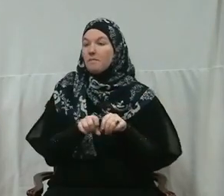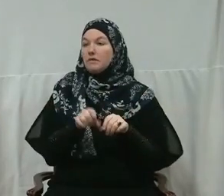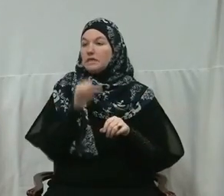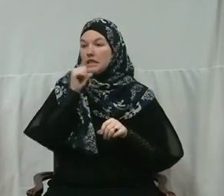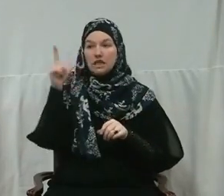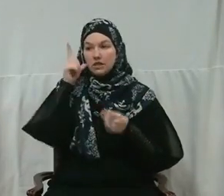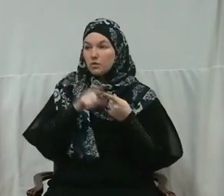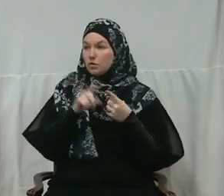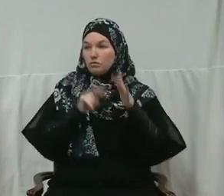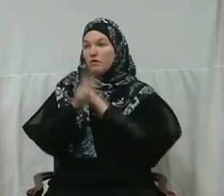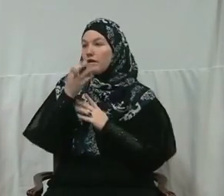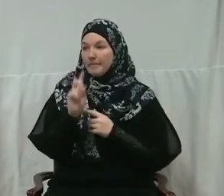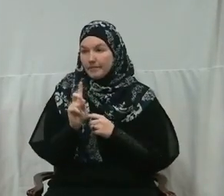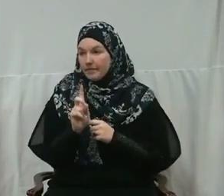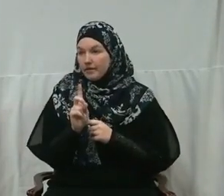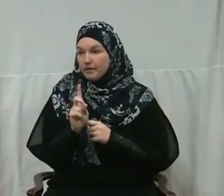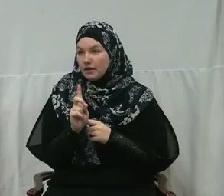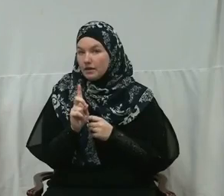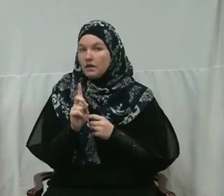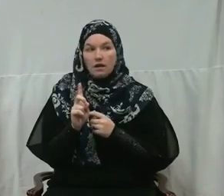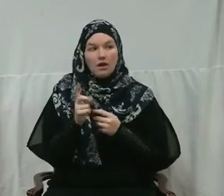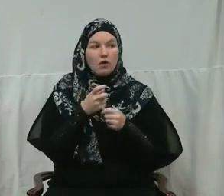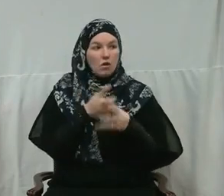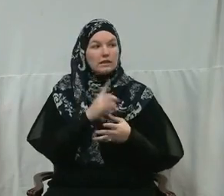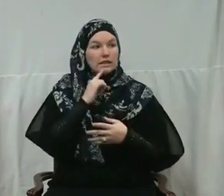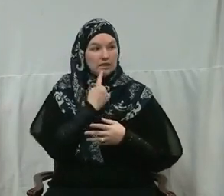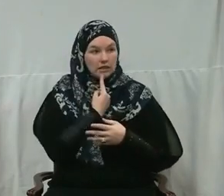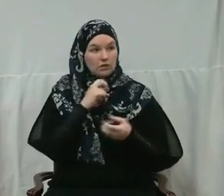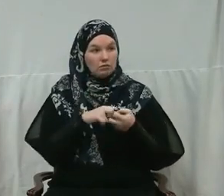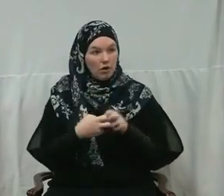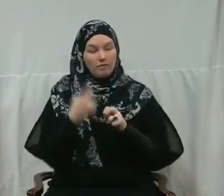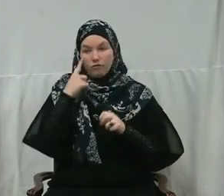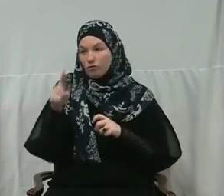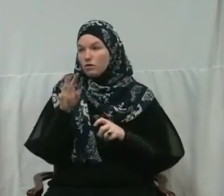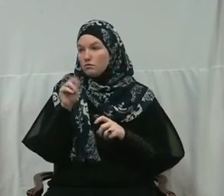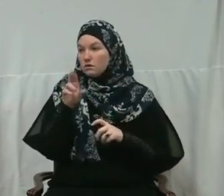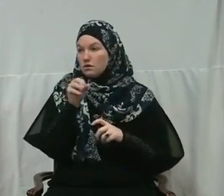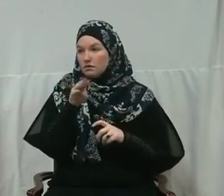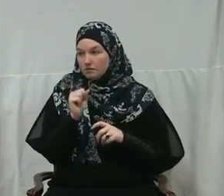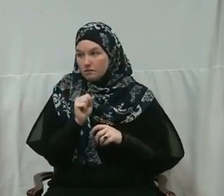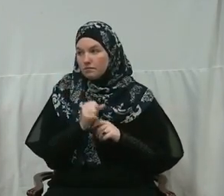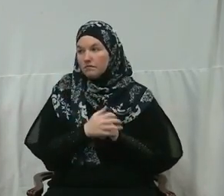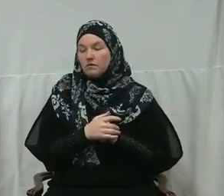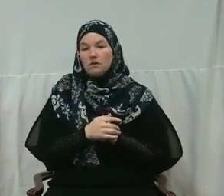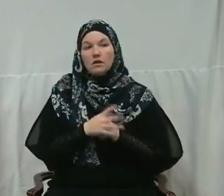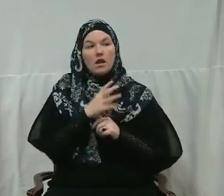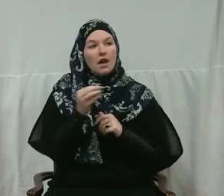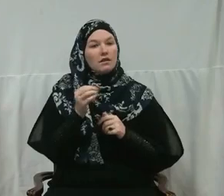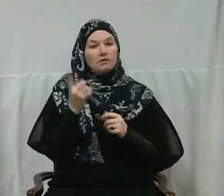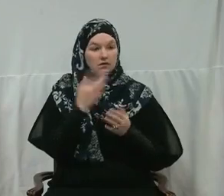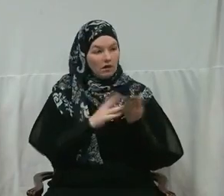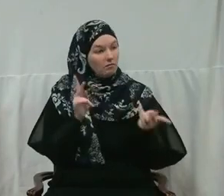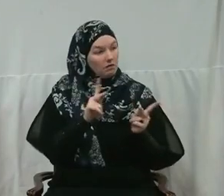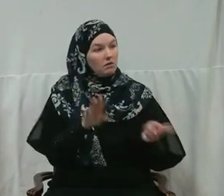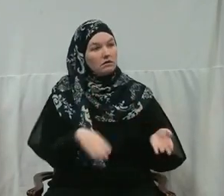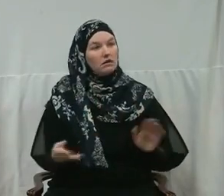caused a very difficult and serious defeat for the Muslims and a loss of life that amounted